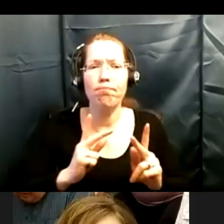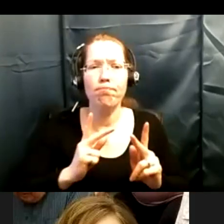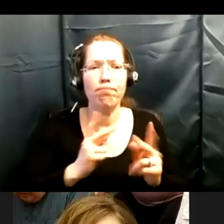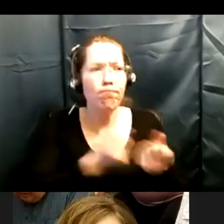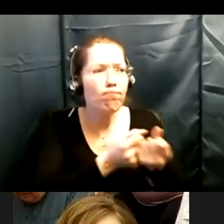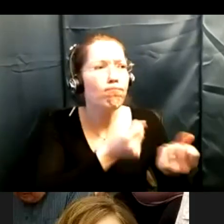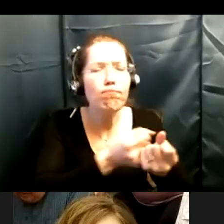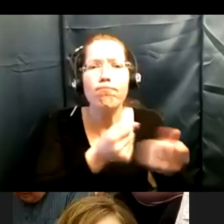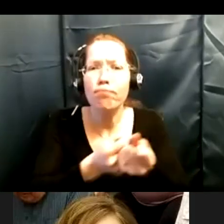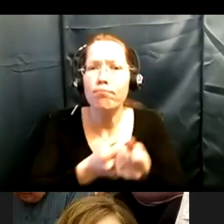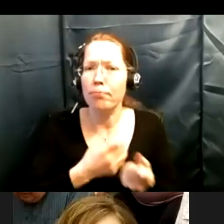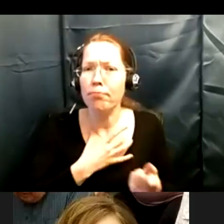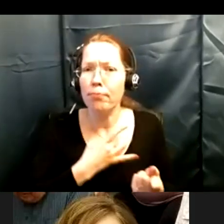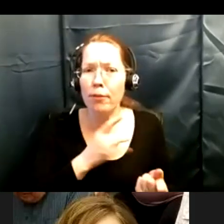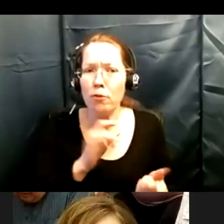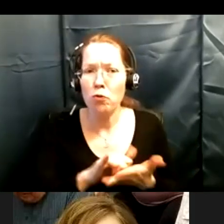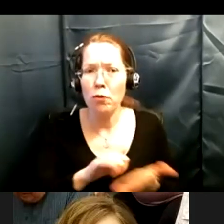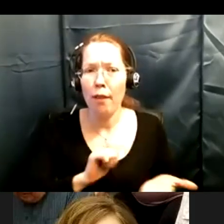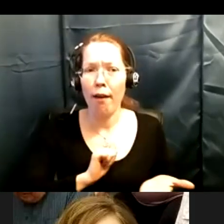them.